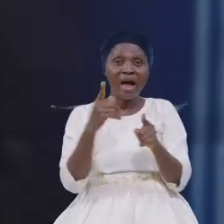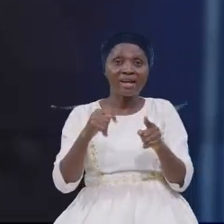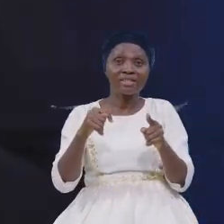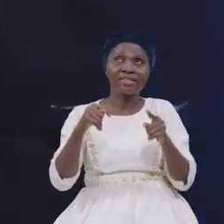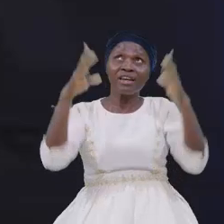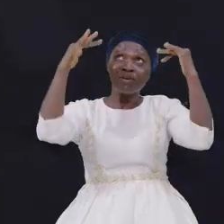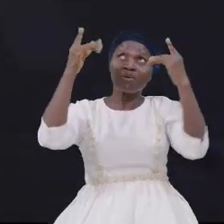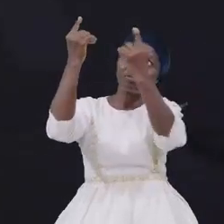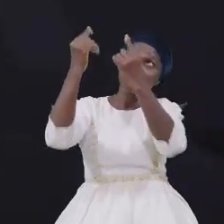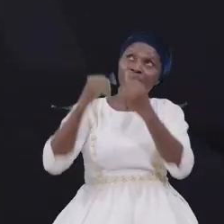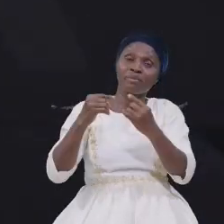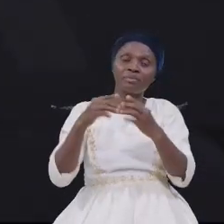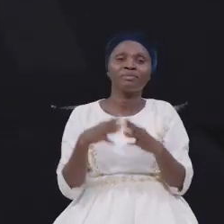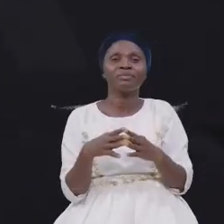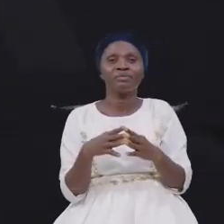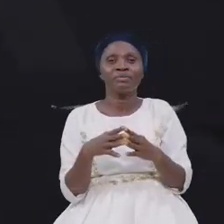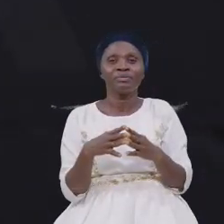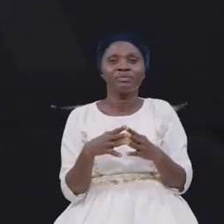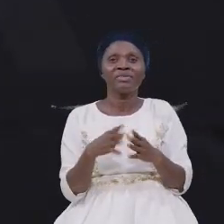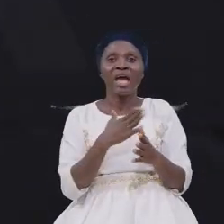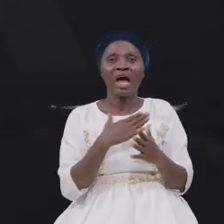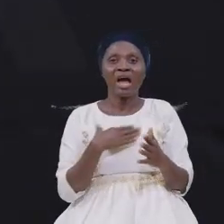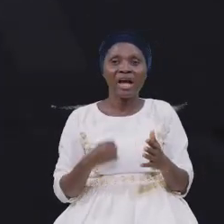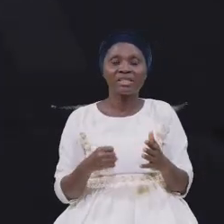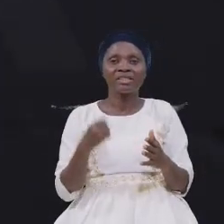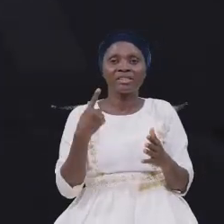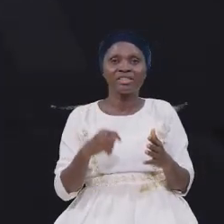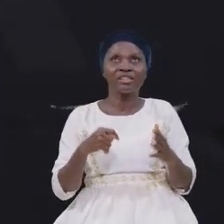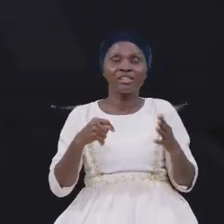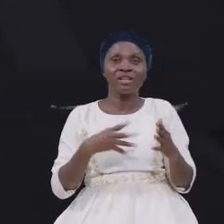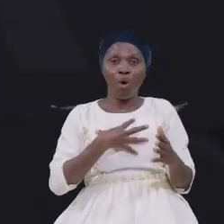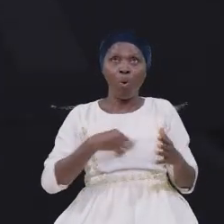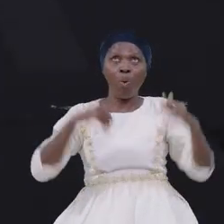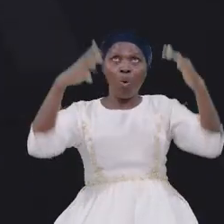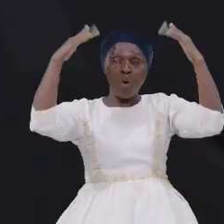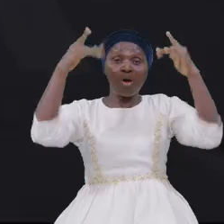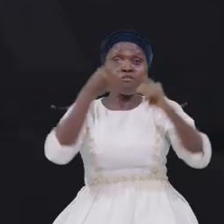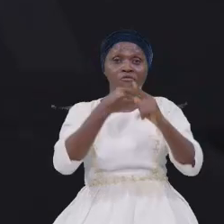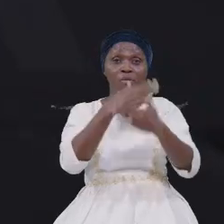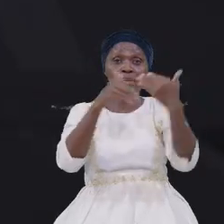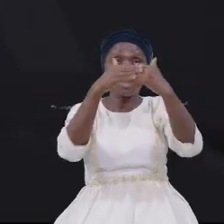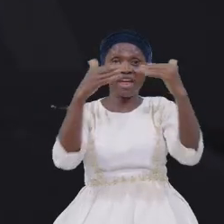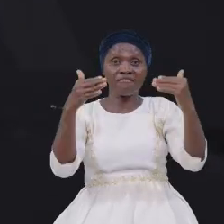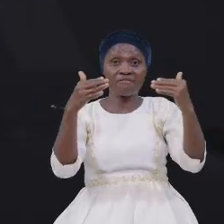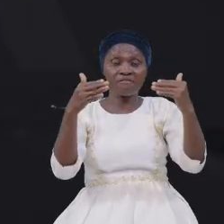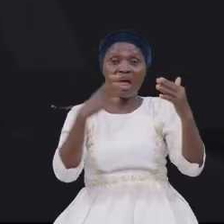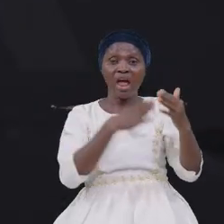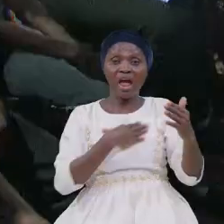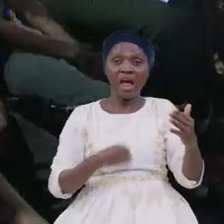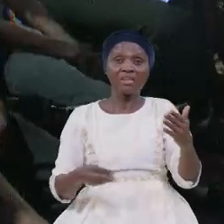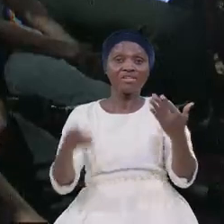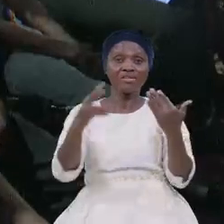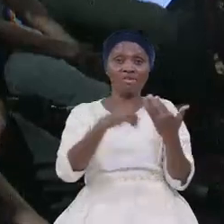cometh down and the snow from heaven, and returneth not